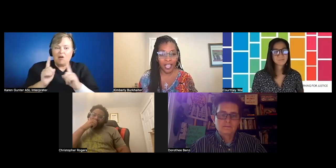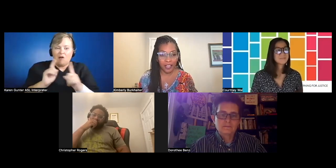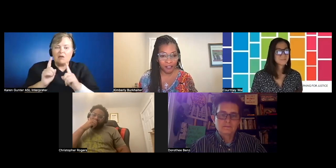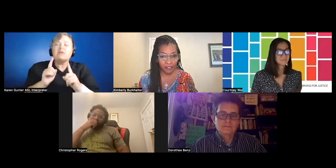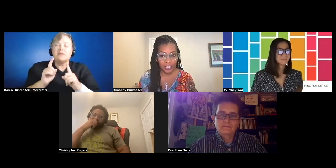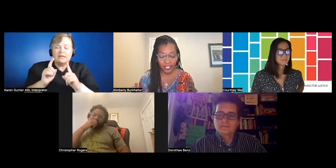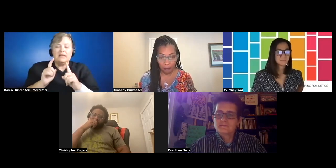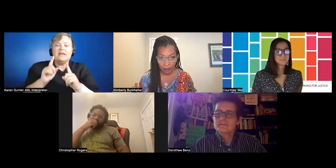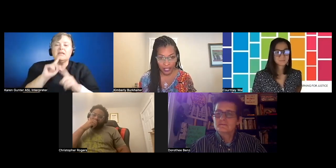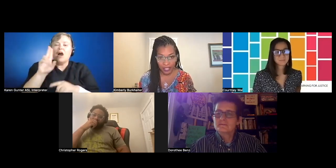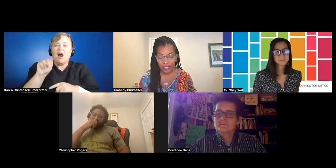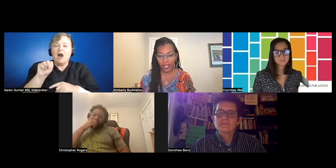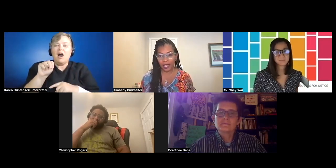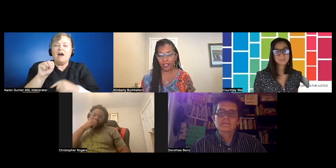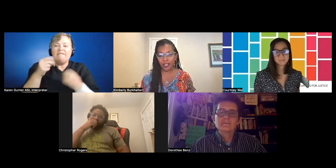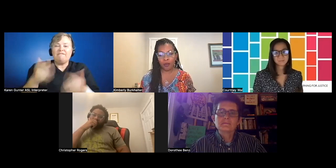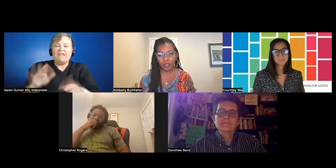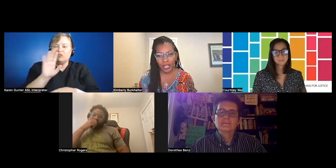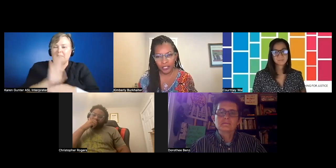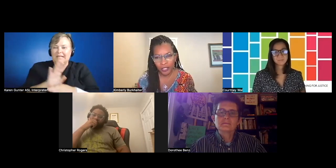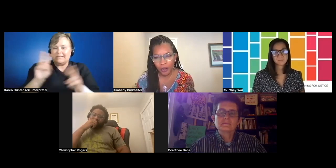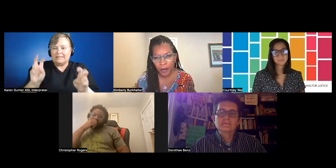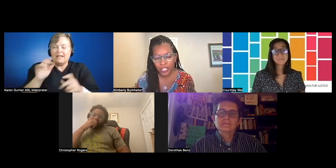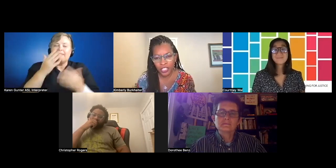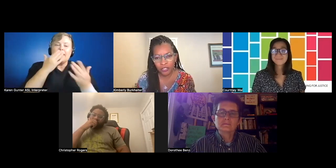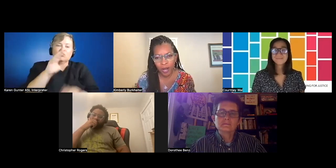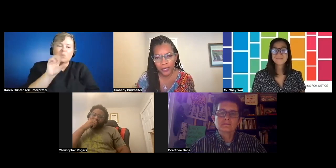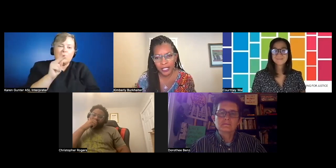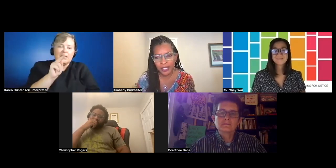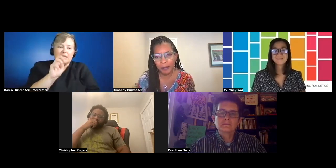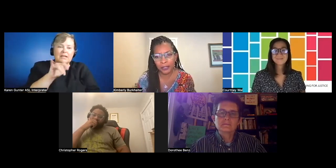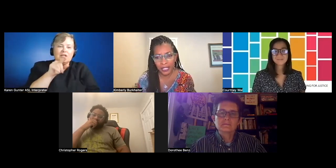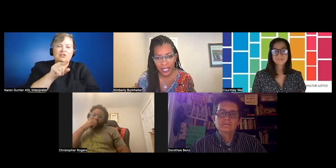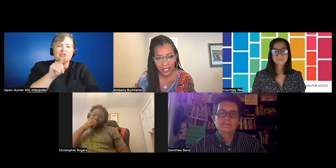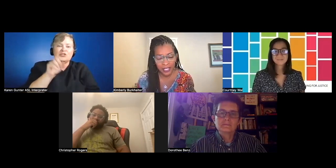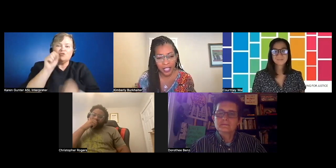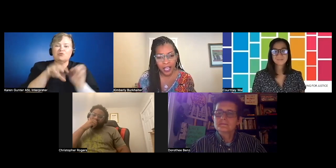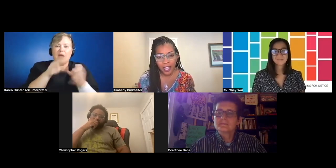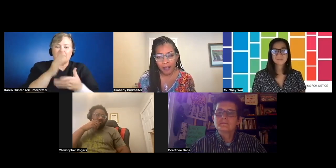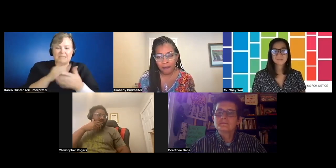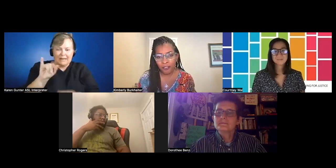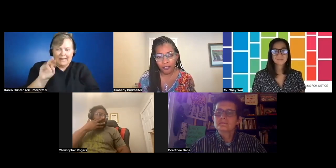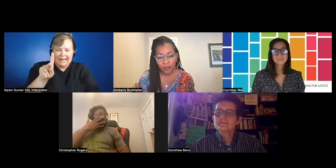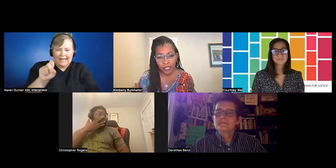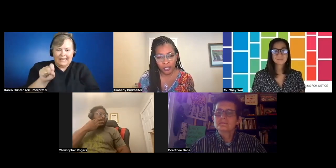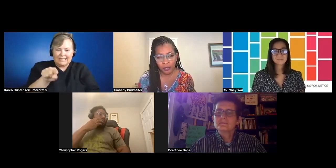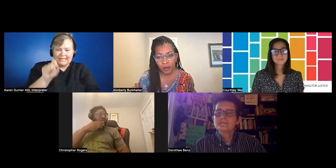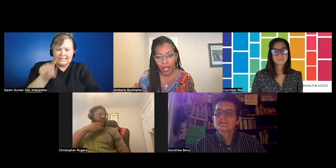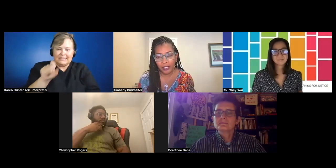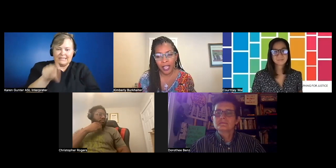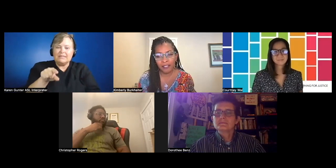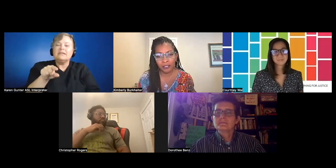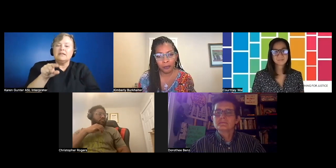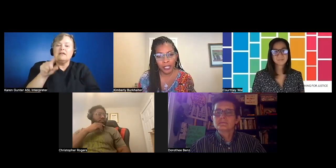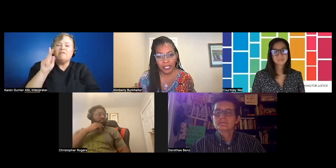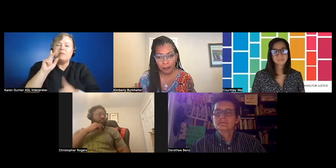definitely unfinished business. And Court, thank you so much. She's dropped in some links for folks to